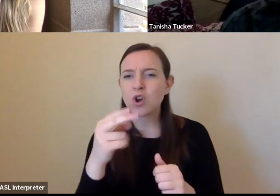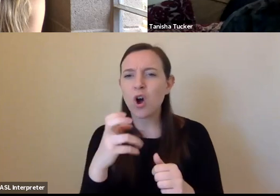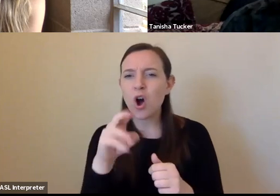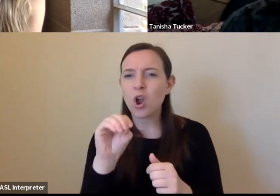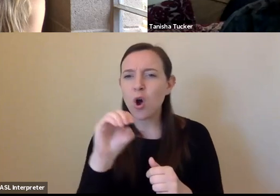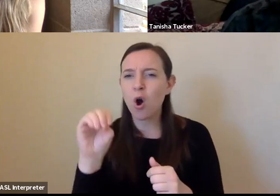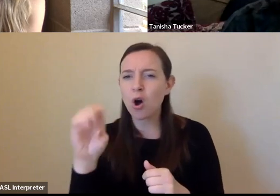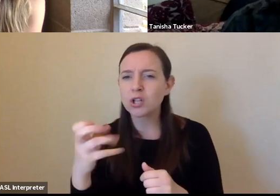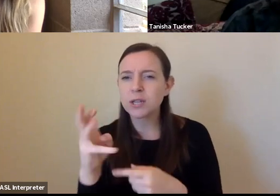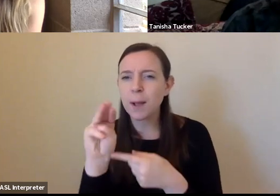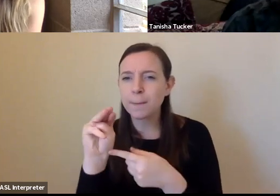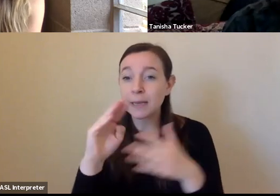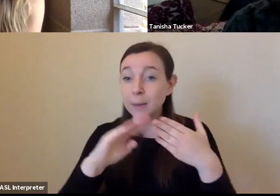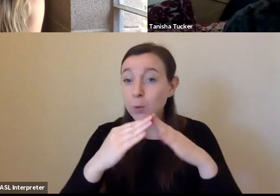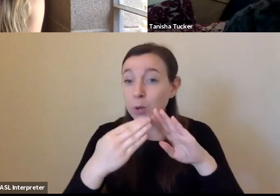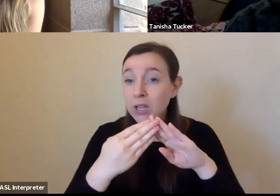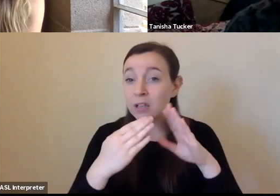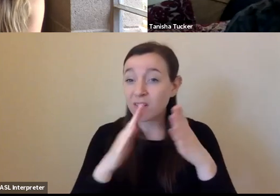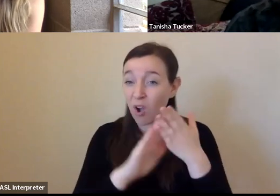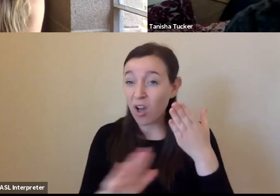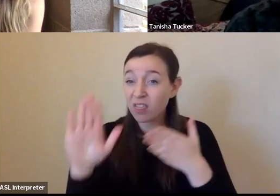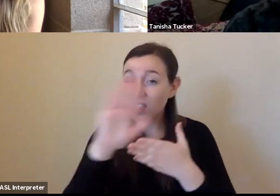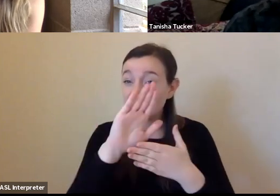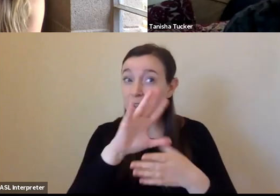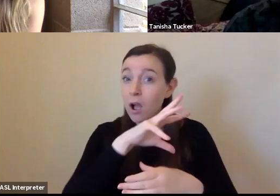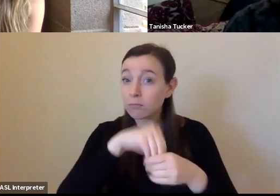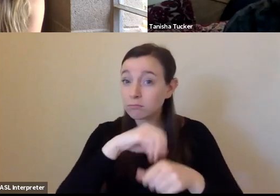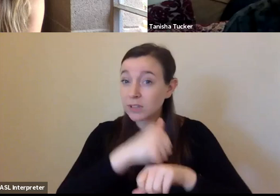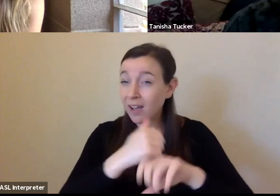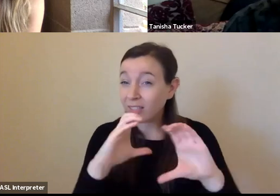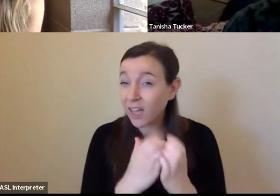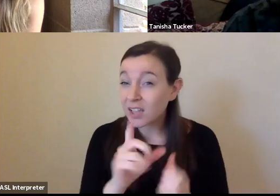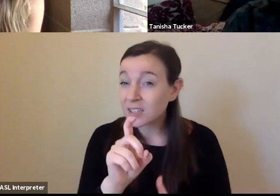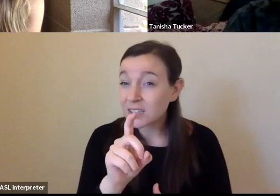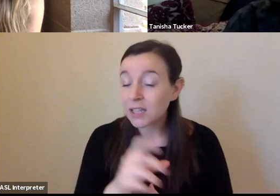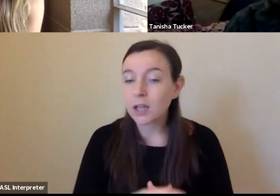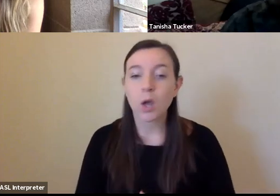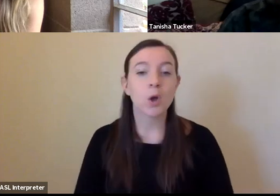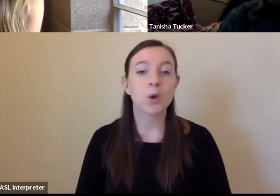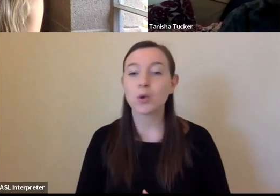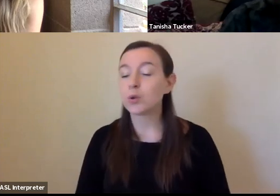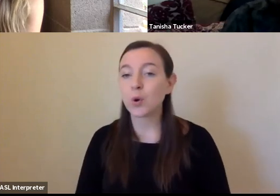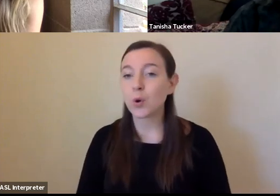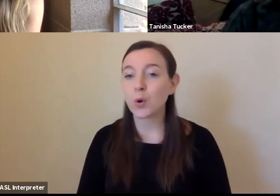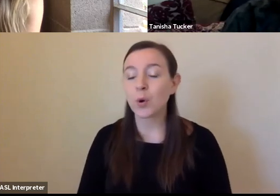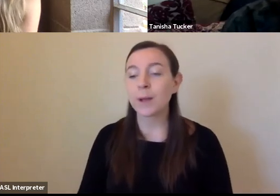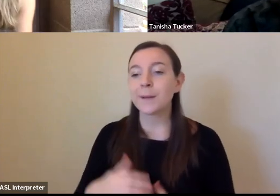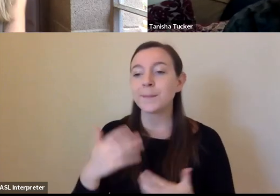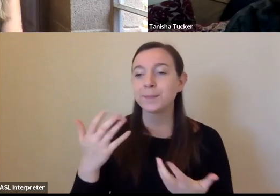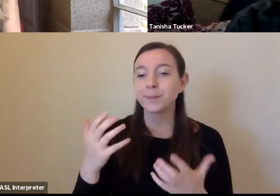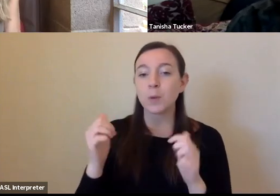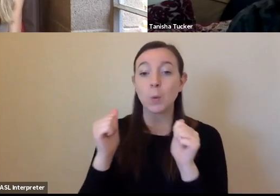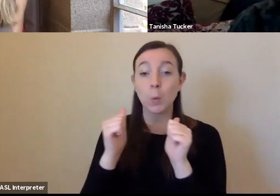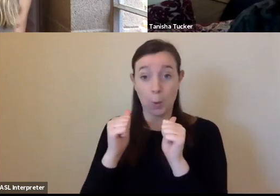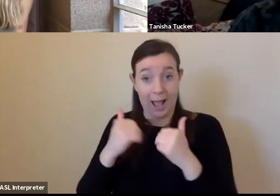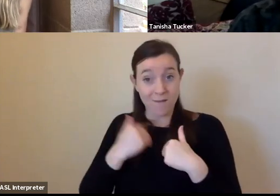because who I work with is also with the college and U of A, and that's Ophelia Zapata. So she will usually bring